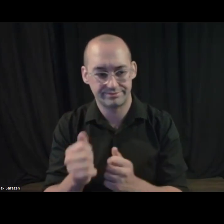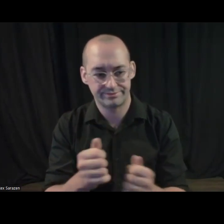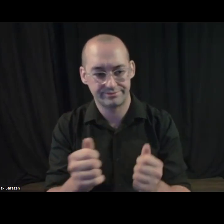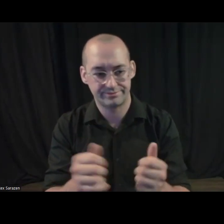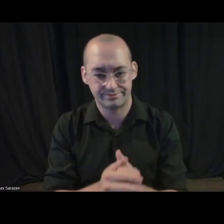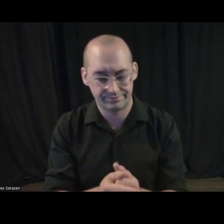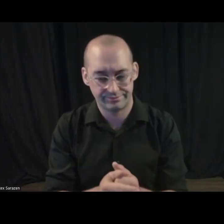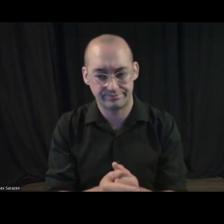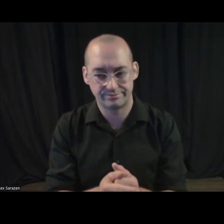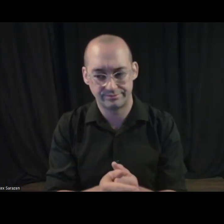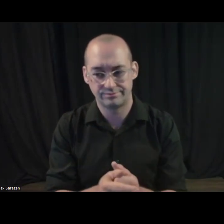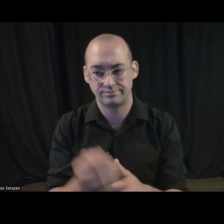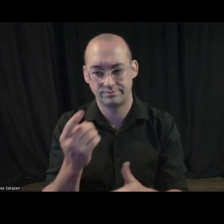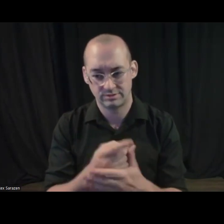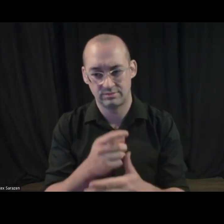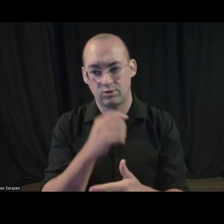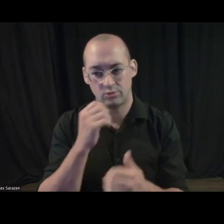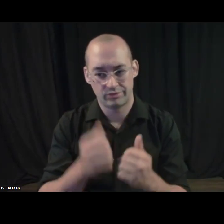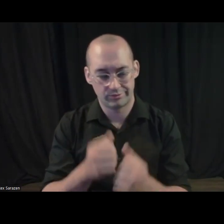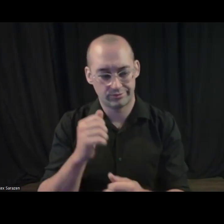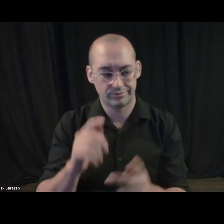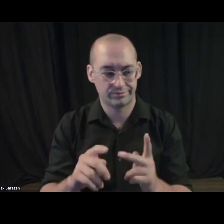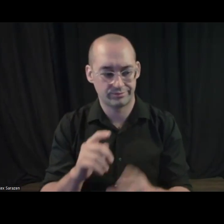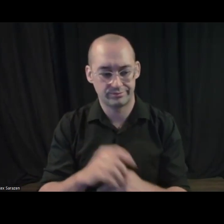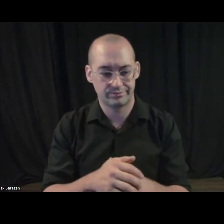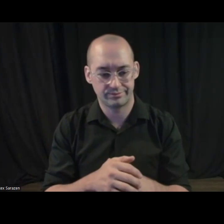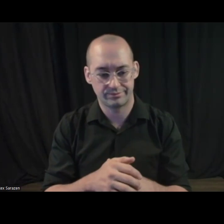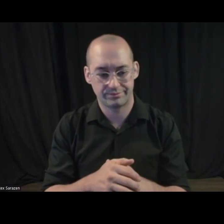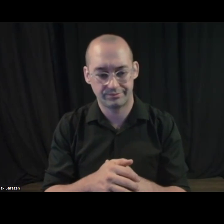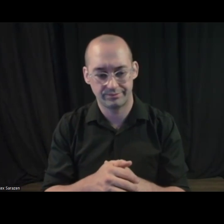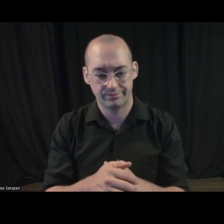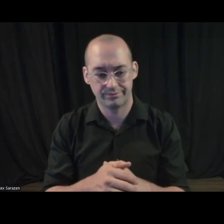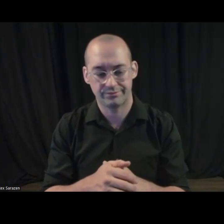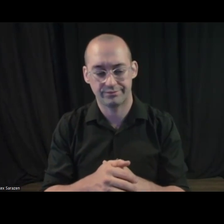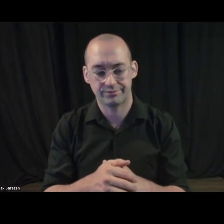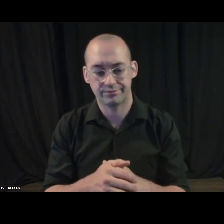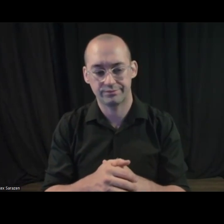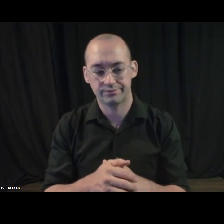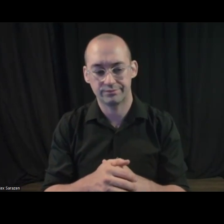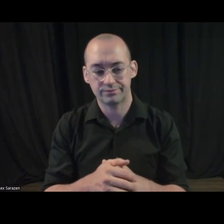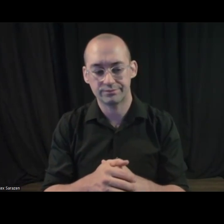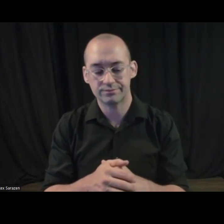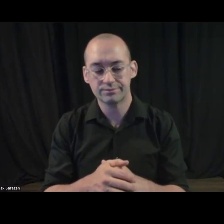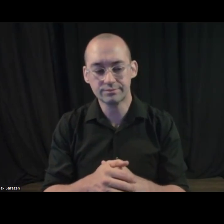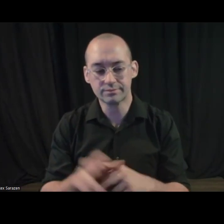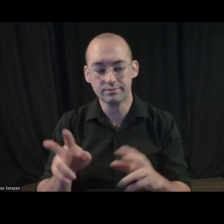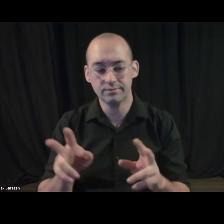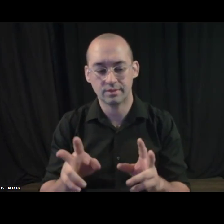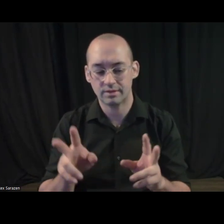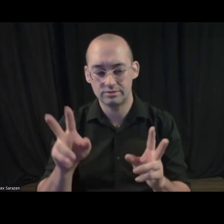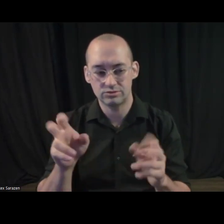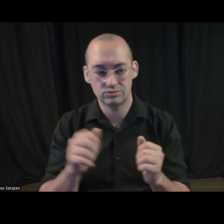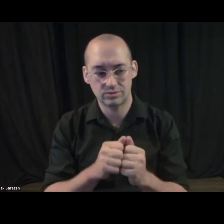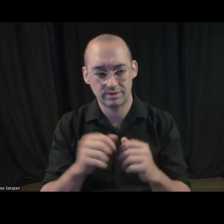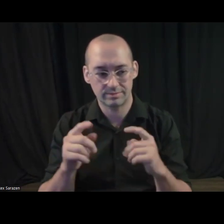disabilities and older adults. Some of the issues with the complexity, or what leads to the